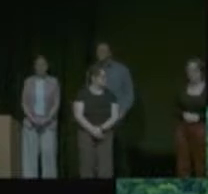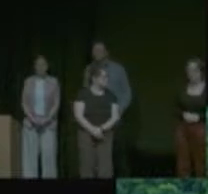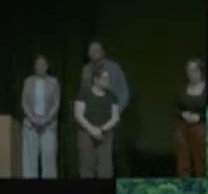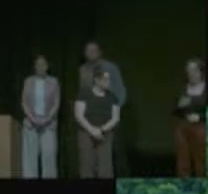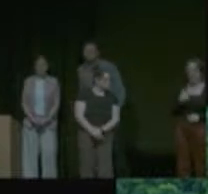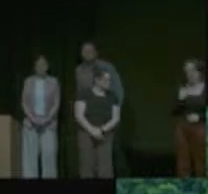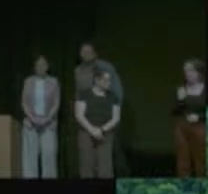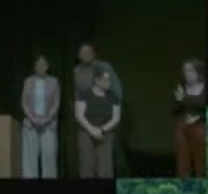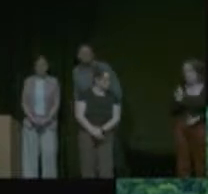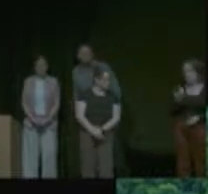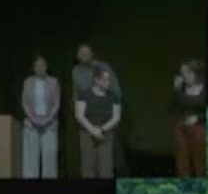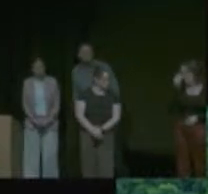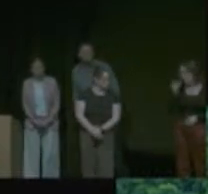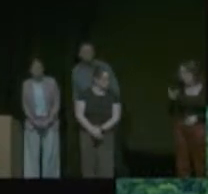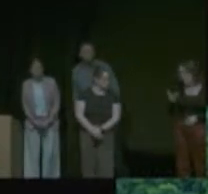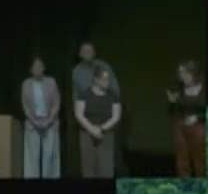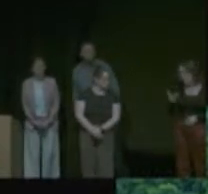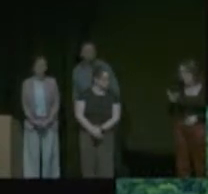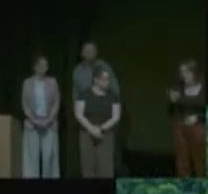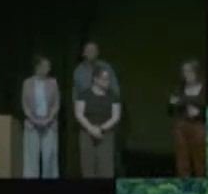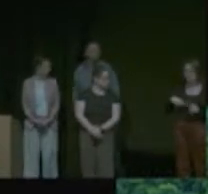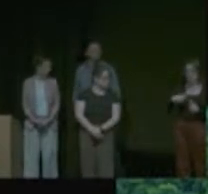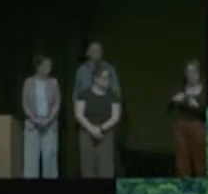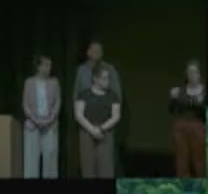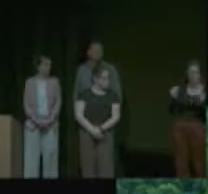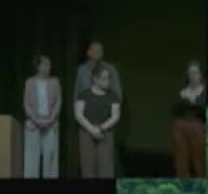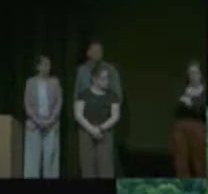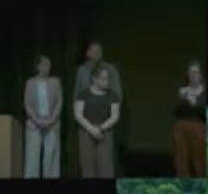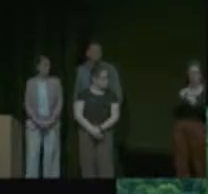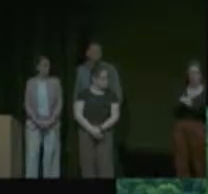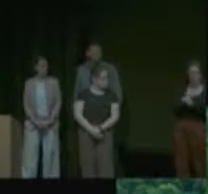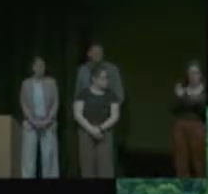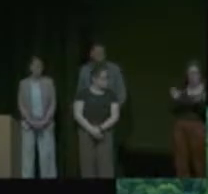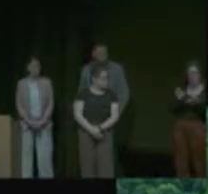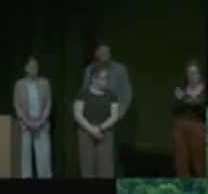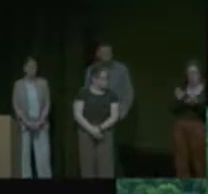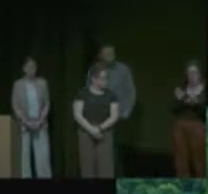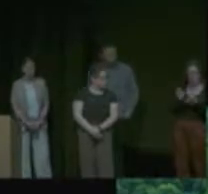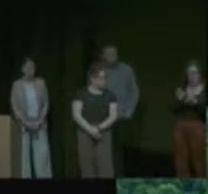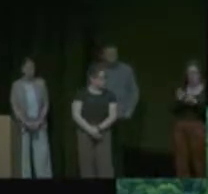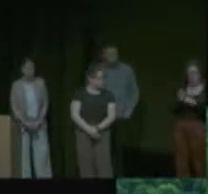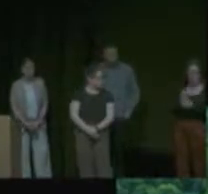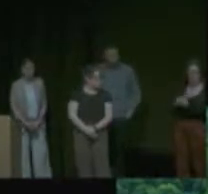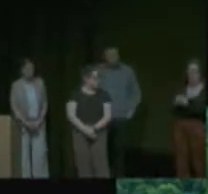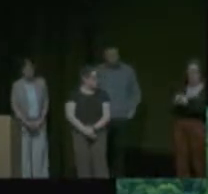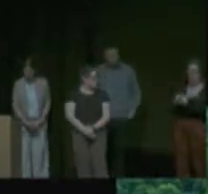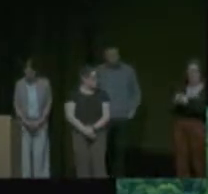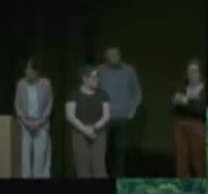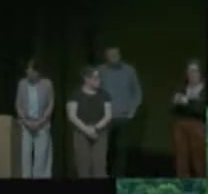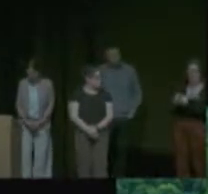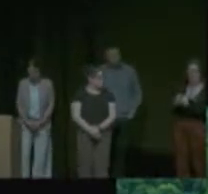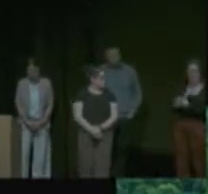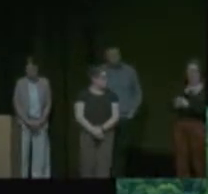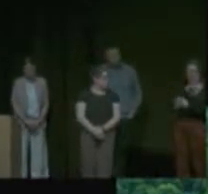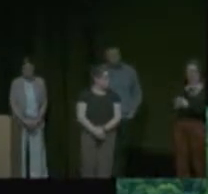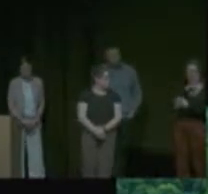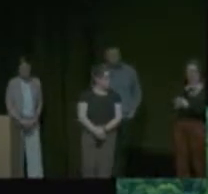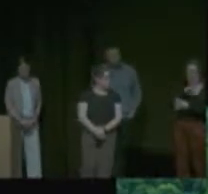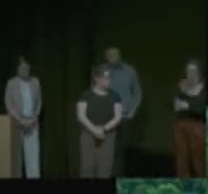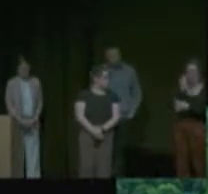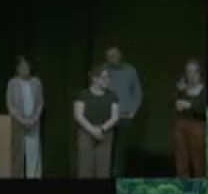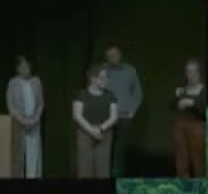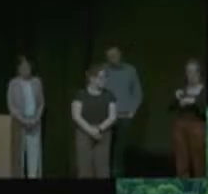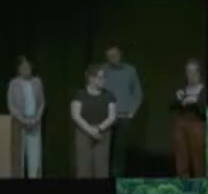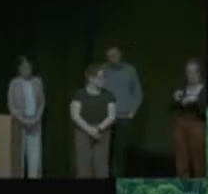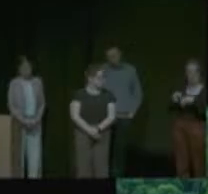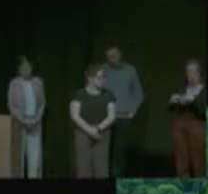wanted to let you guys know, when you do the math, the amount of toxic sludge that's going to go